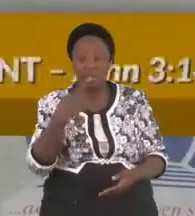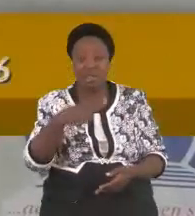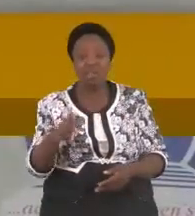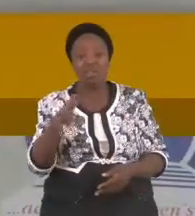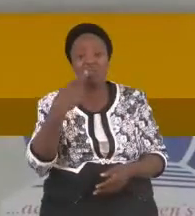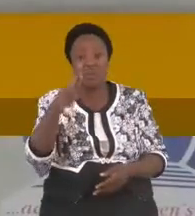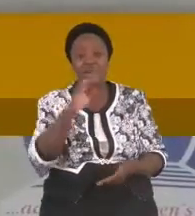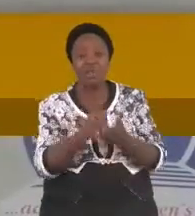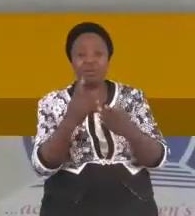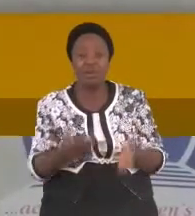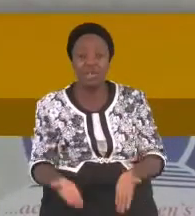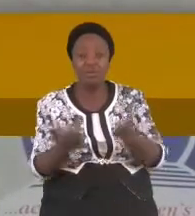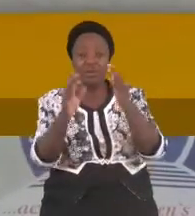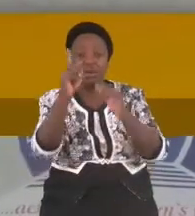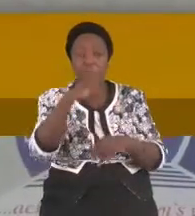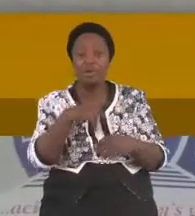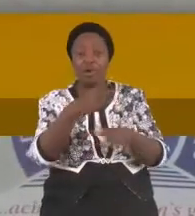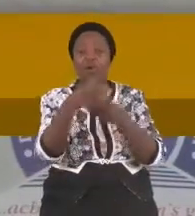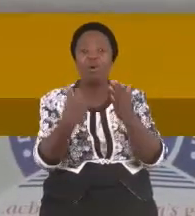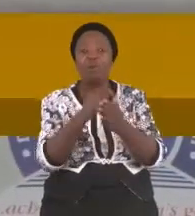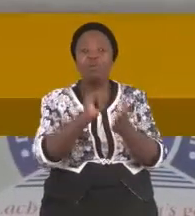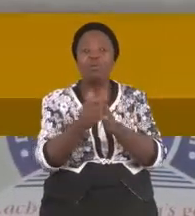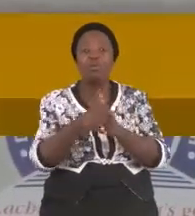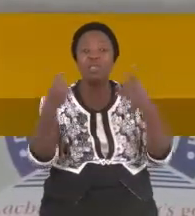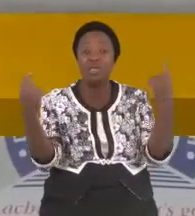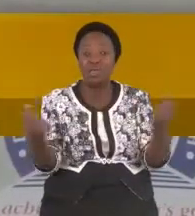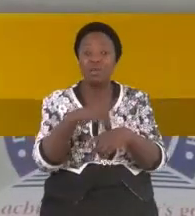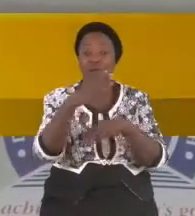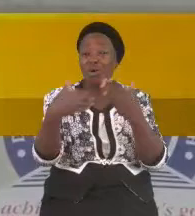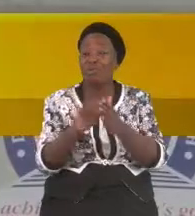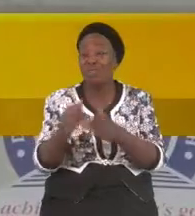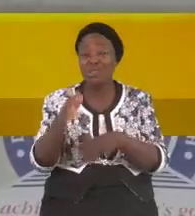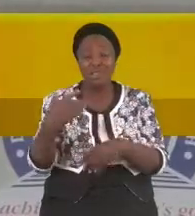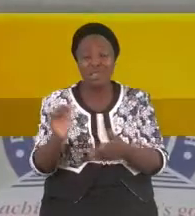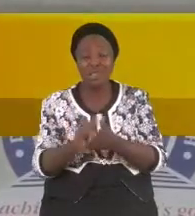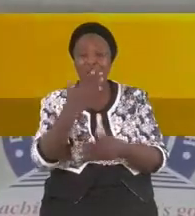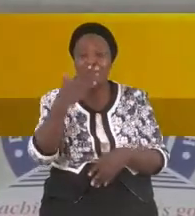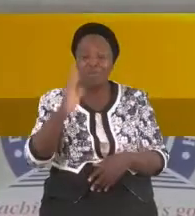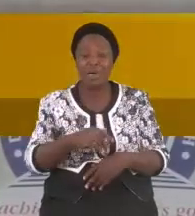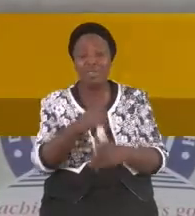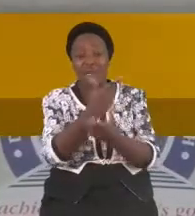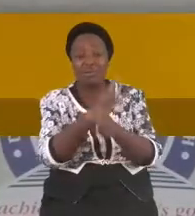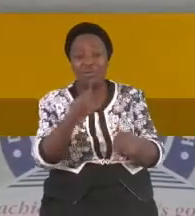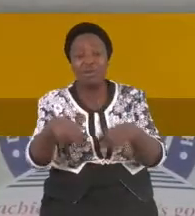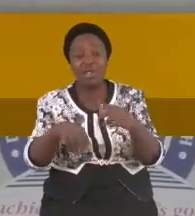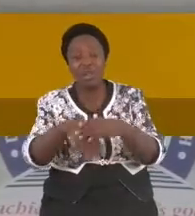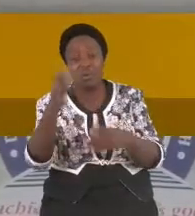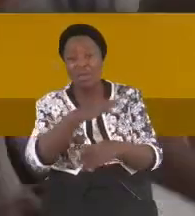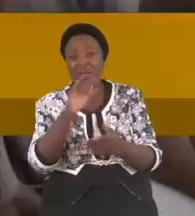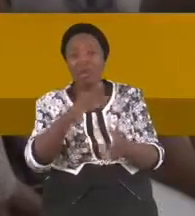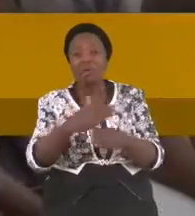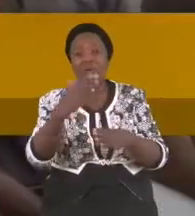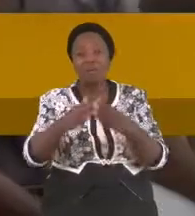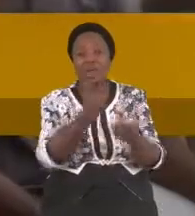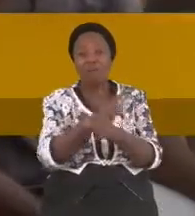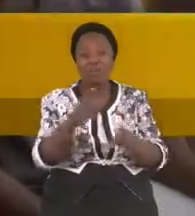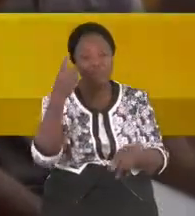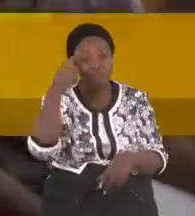sins, everything went away. Total liberation for you today in Jesus' name.